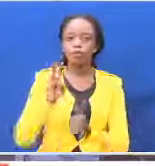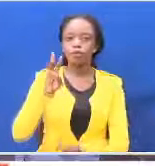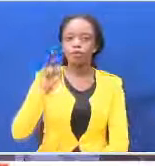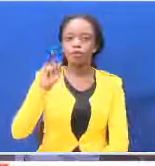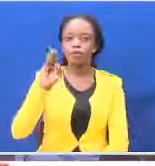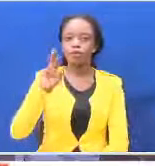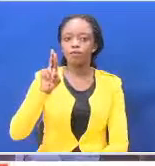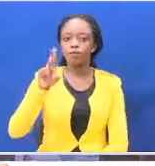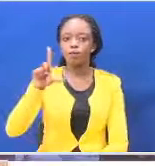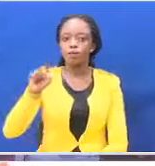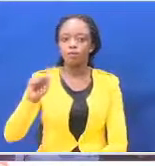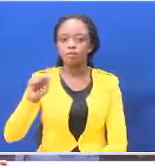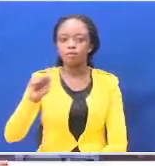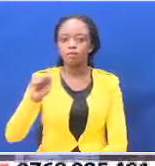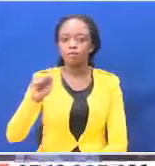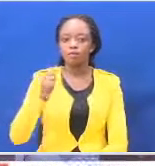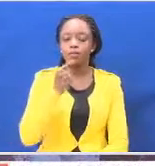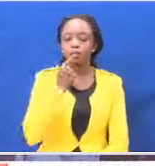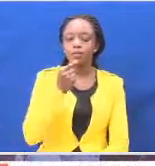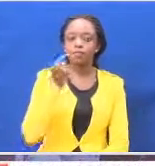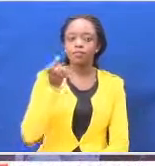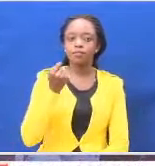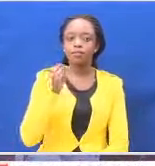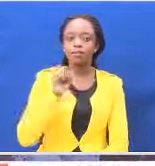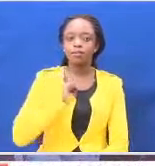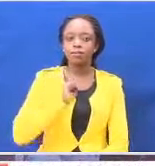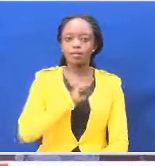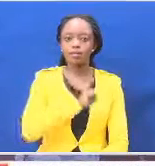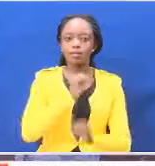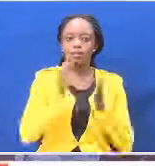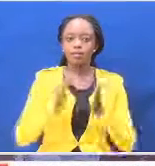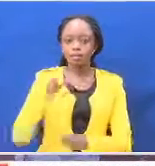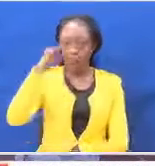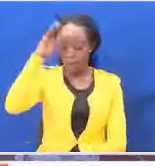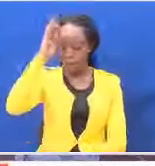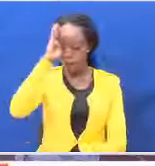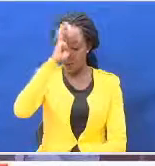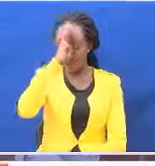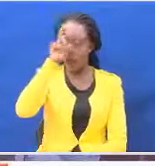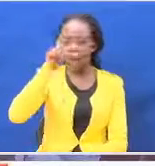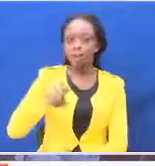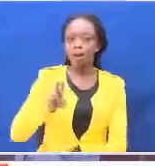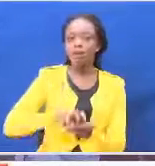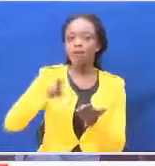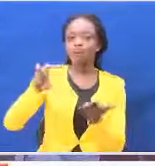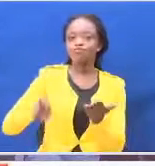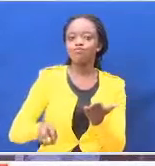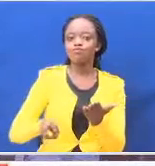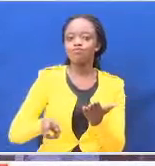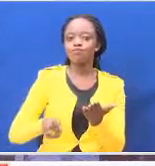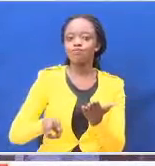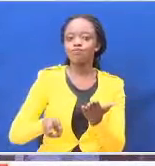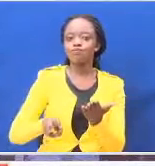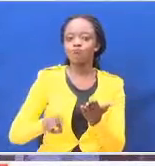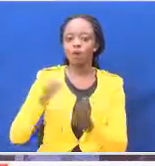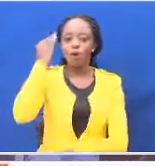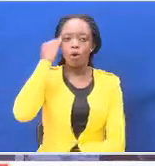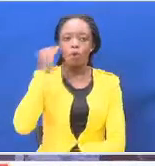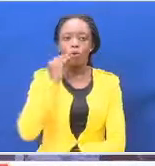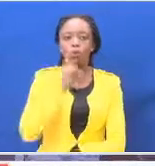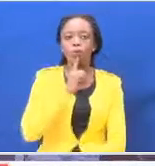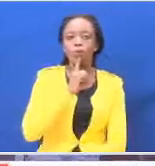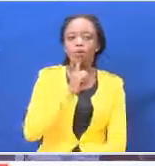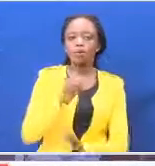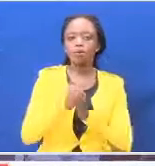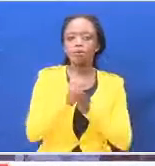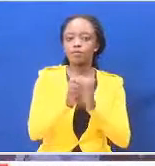led faction, insisting that Bungoma Senator Moses Wetangula must leave the party. This is despite a court order that put a stay in the